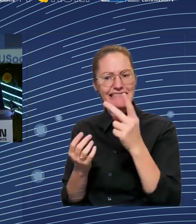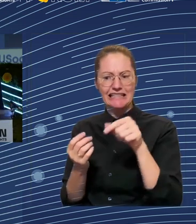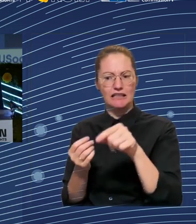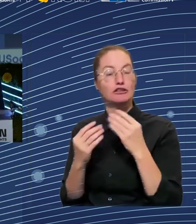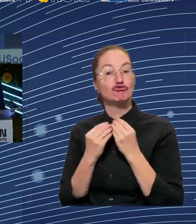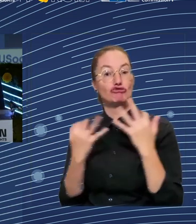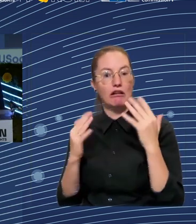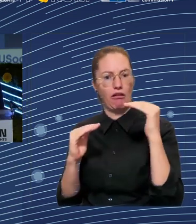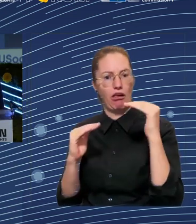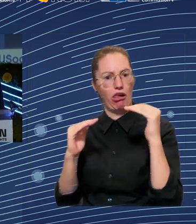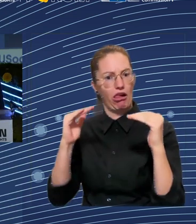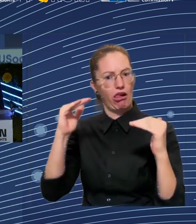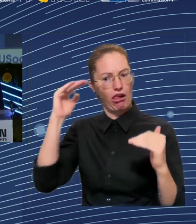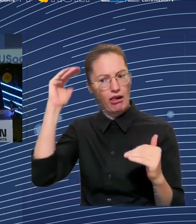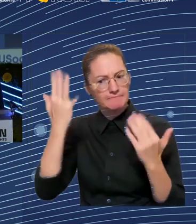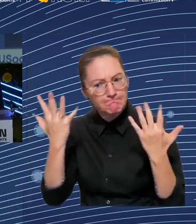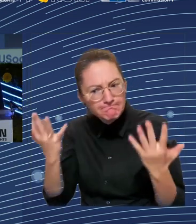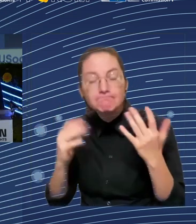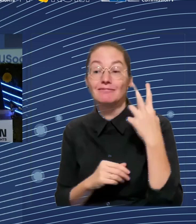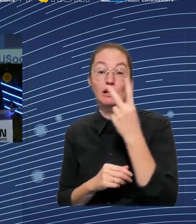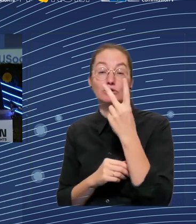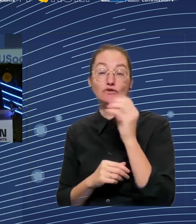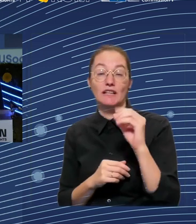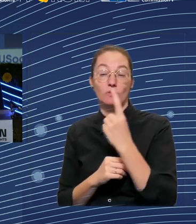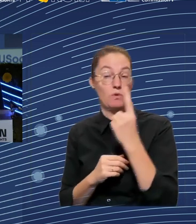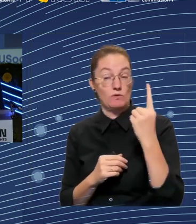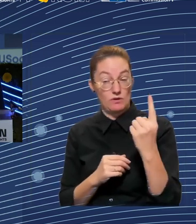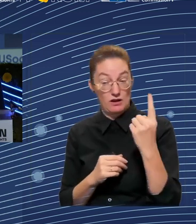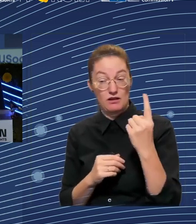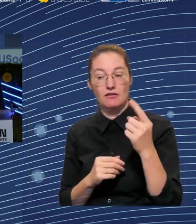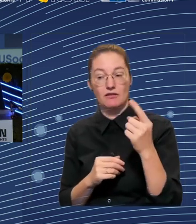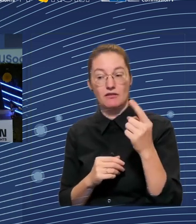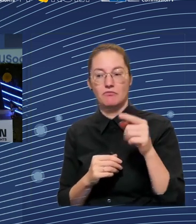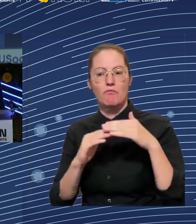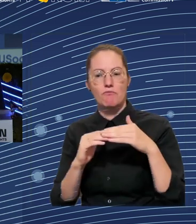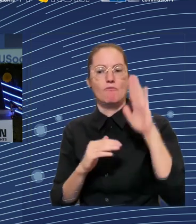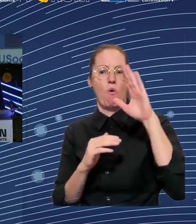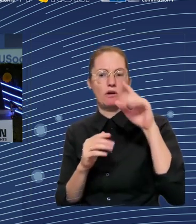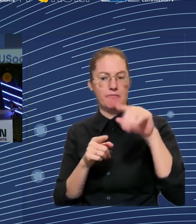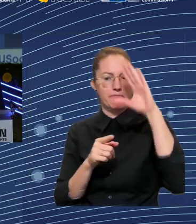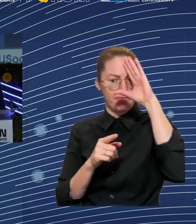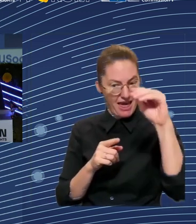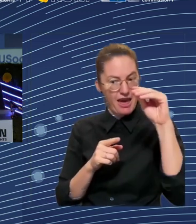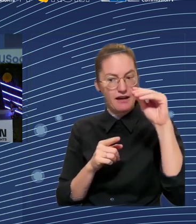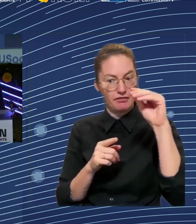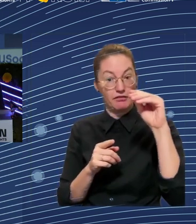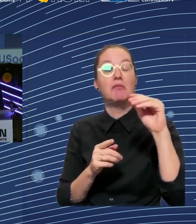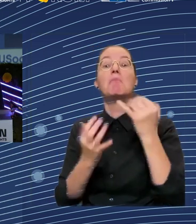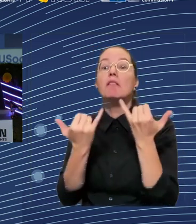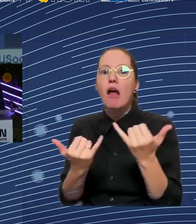considerations, relates to some kind of factors that contribute to gender segregation. So in the report, we looked again at the same occupational